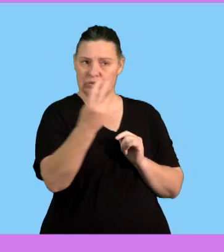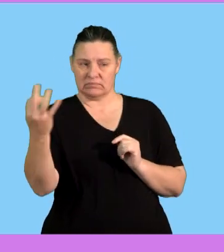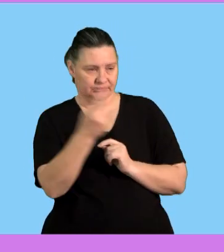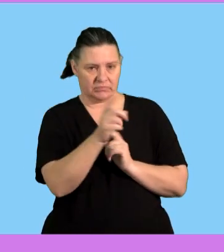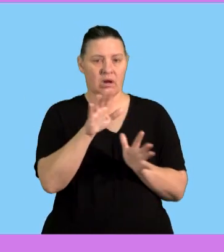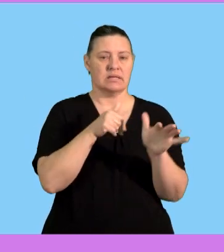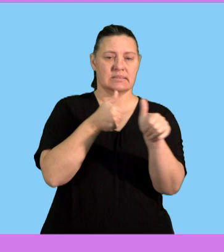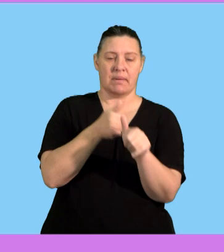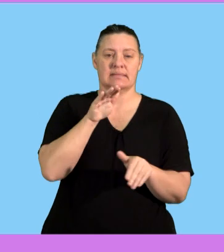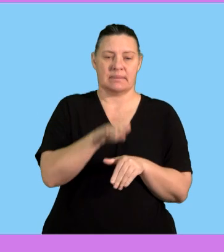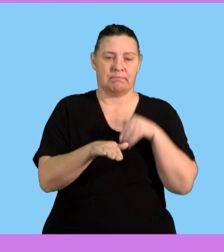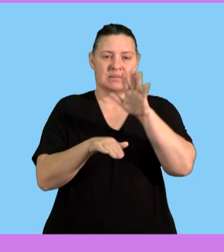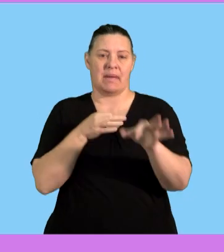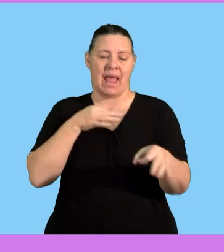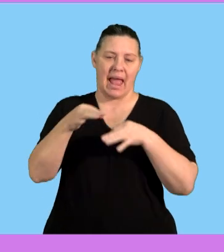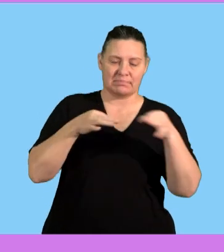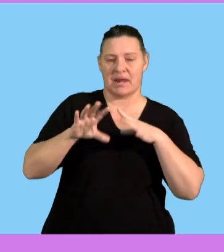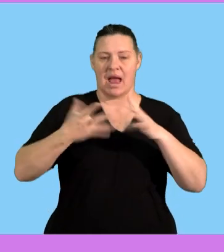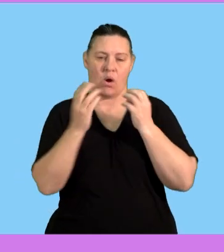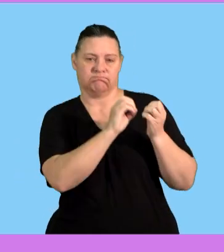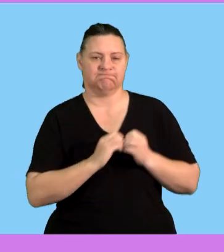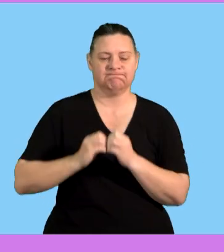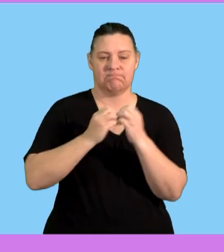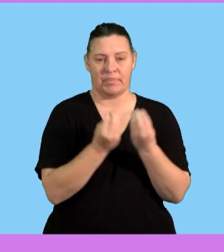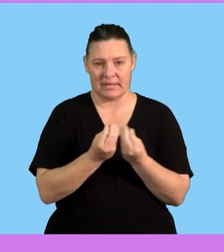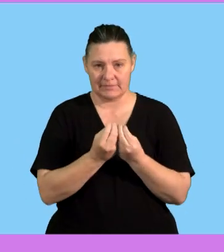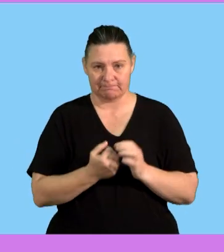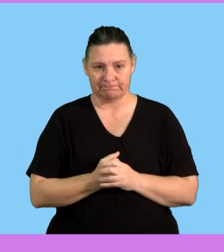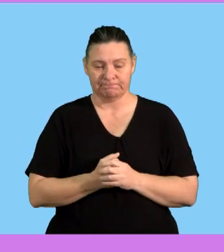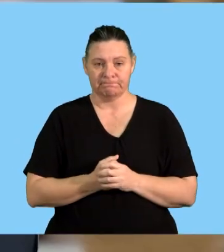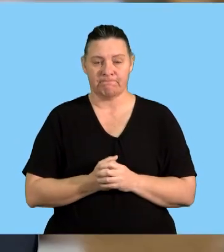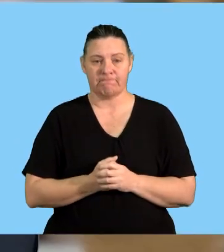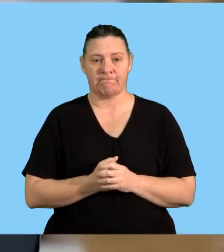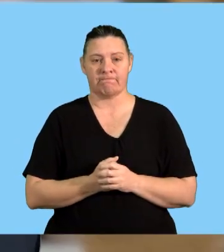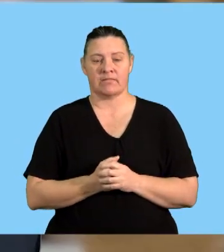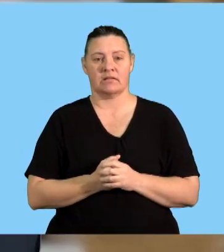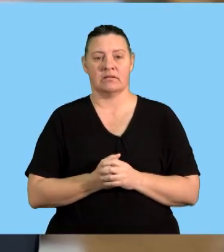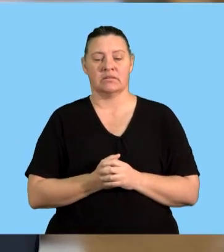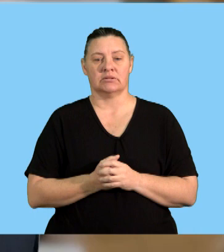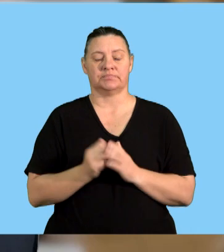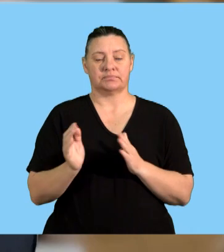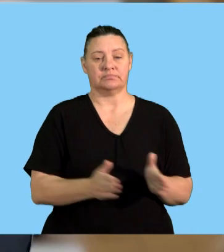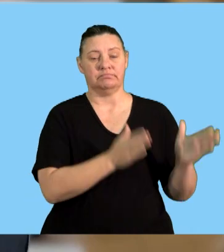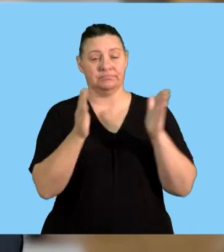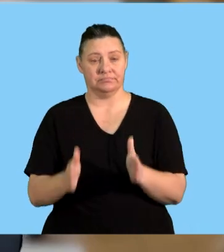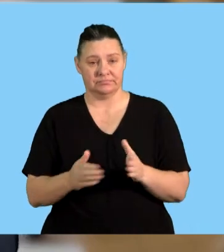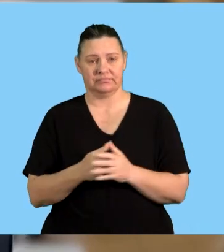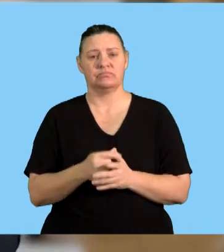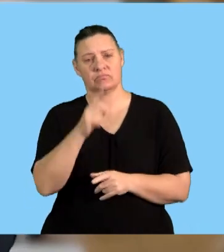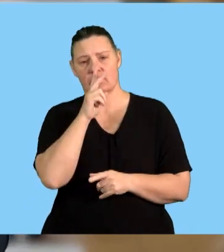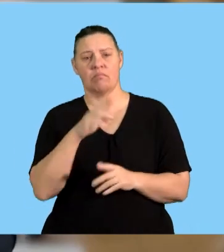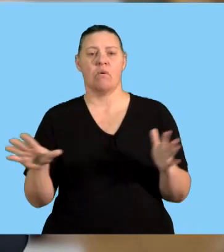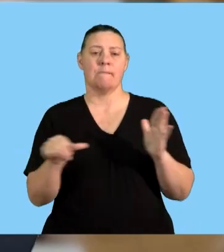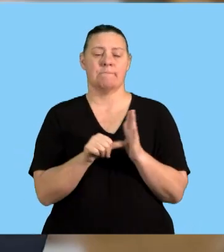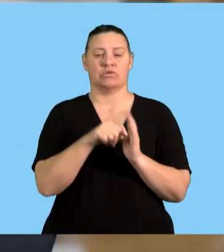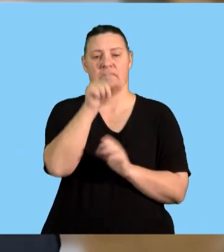shows to us step-by-step, right, on how to put something together. Okay, guys, let's now move on and look at